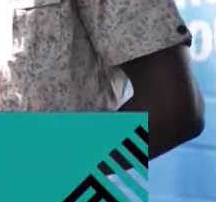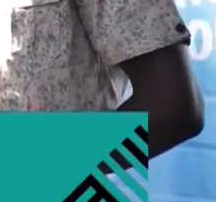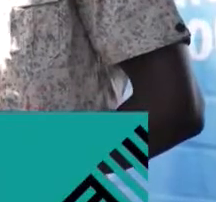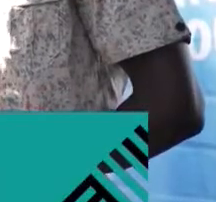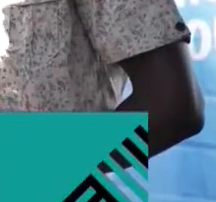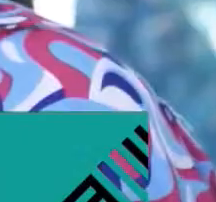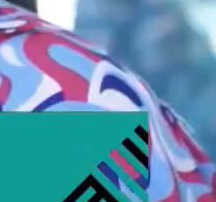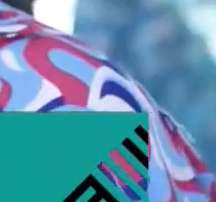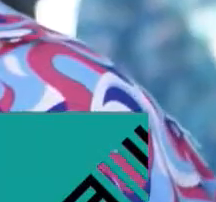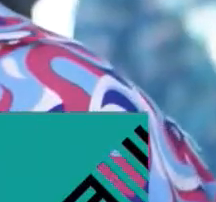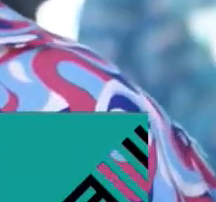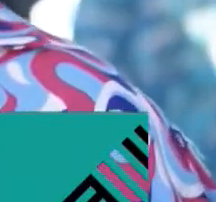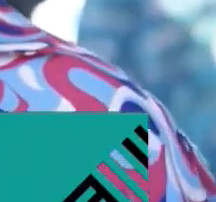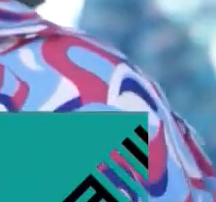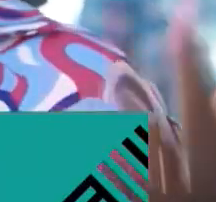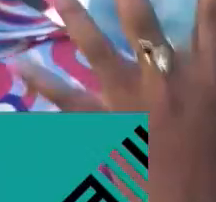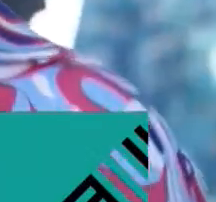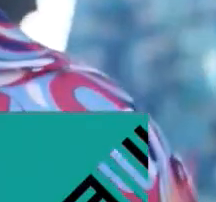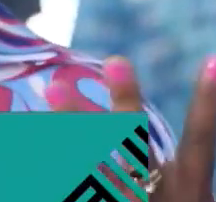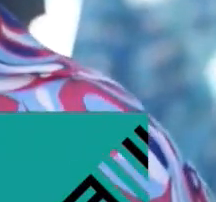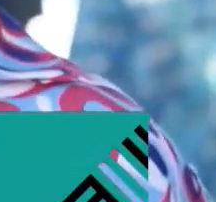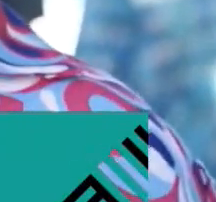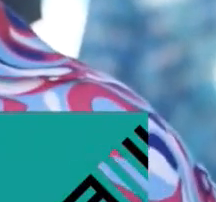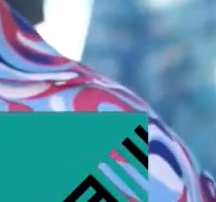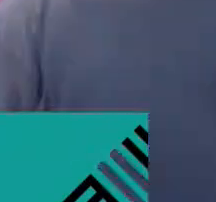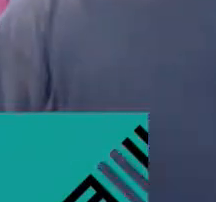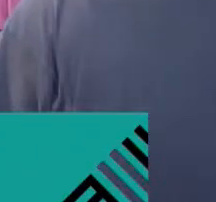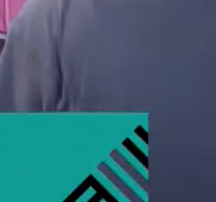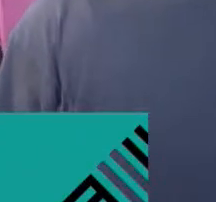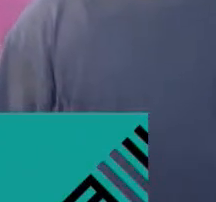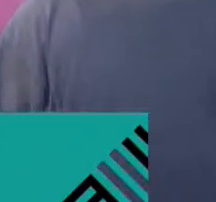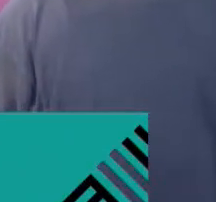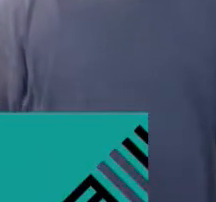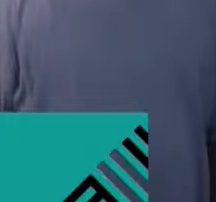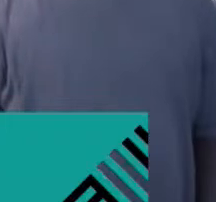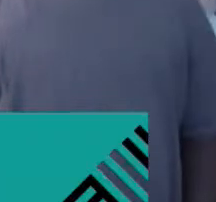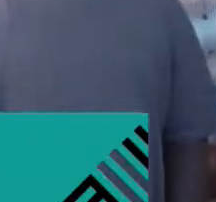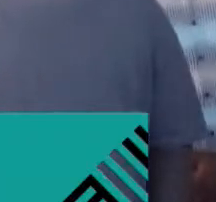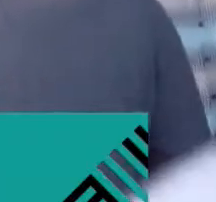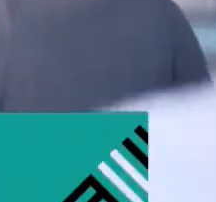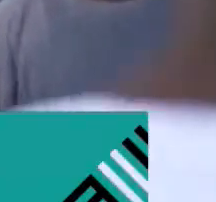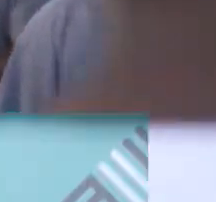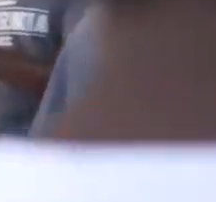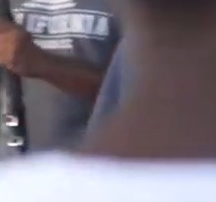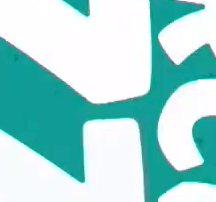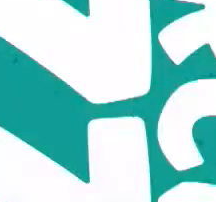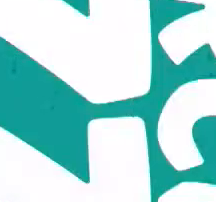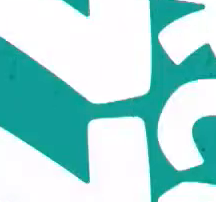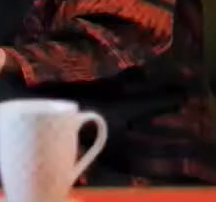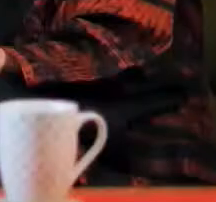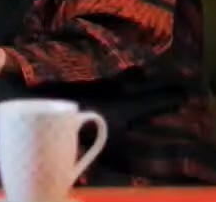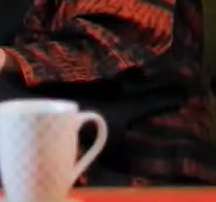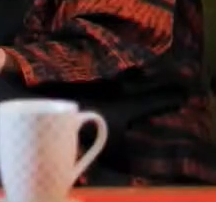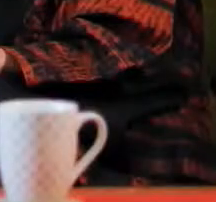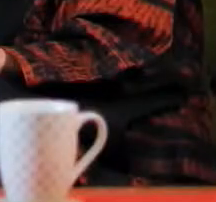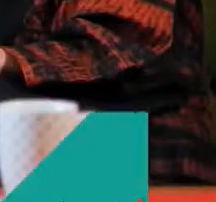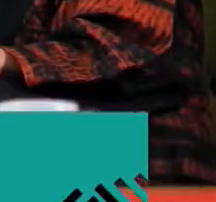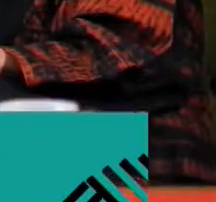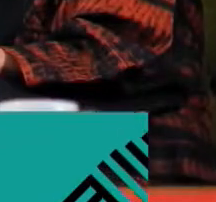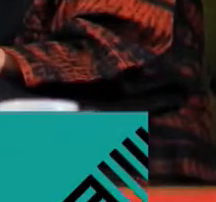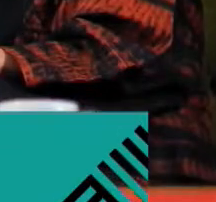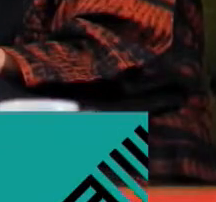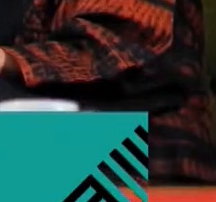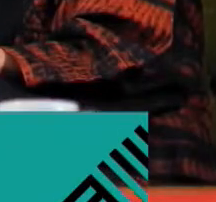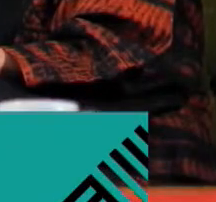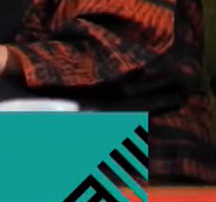In Liberia, we ask young 77%ers how they approach relationships, classic or modern. Then we